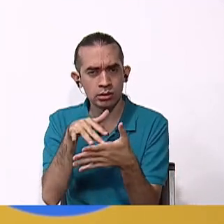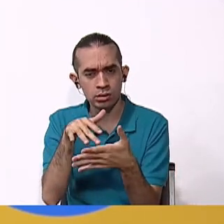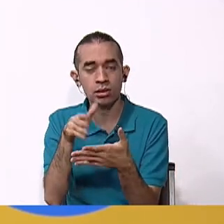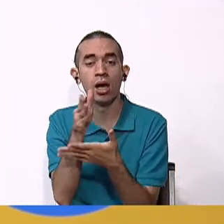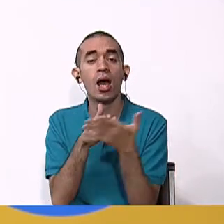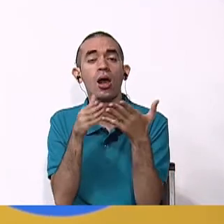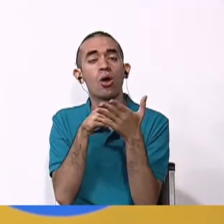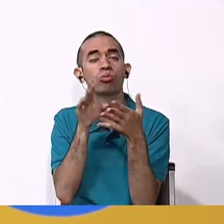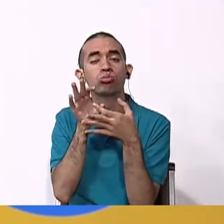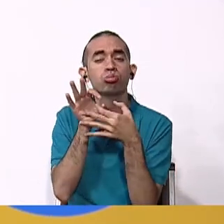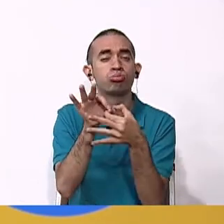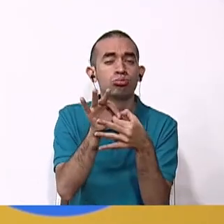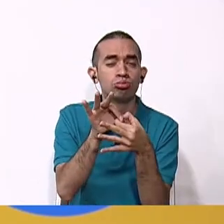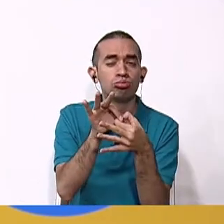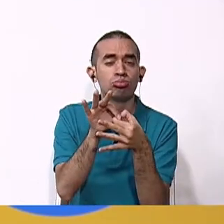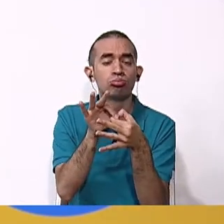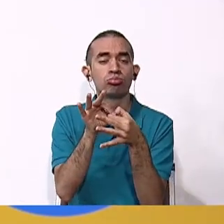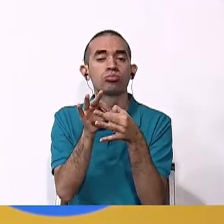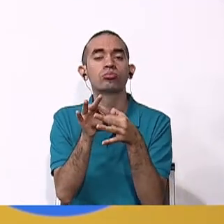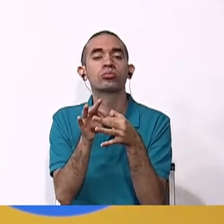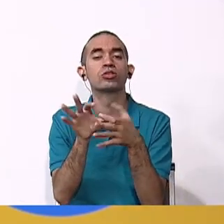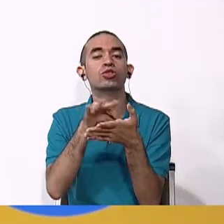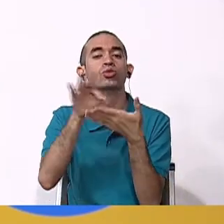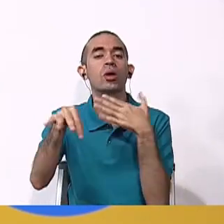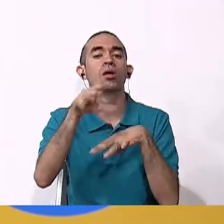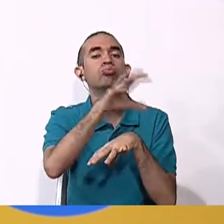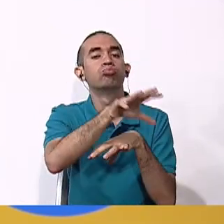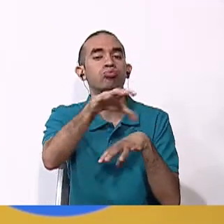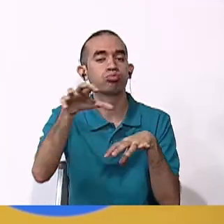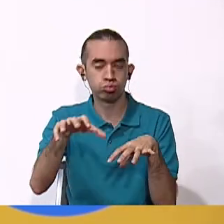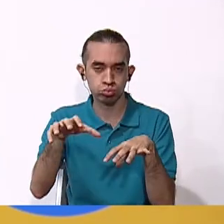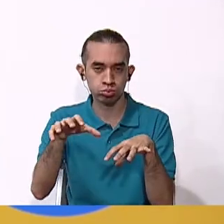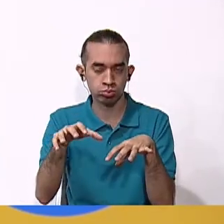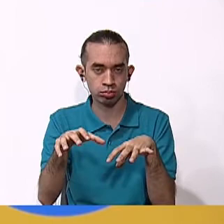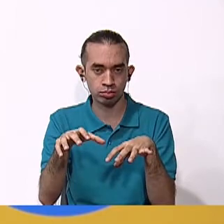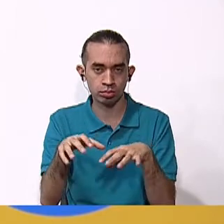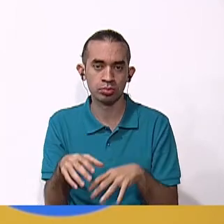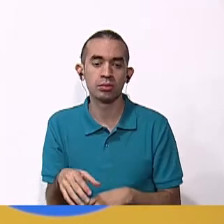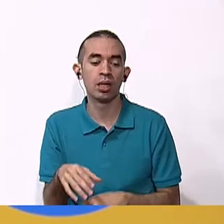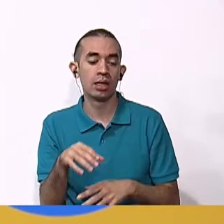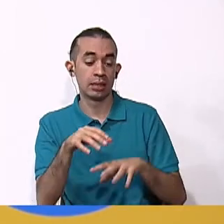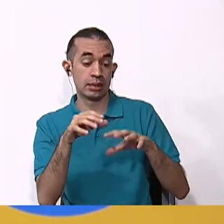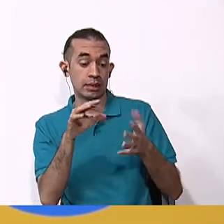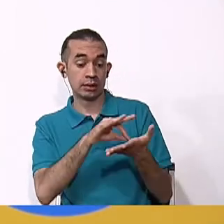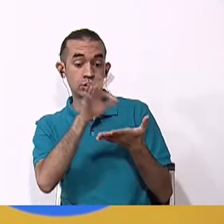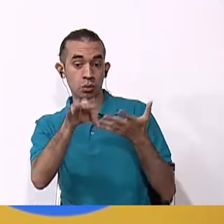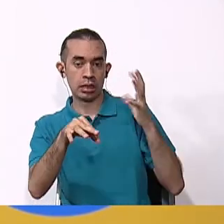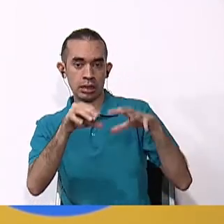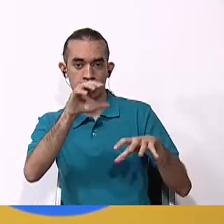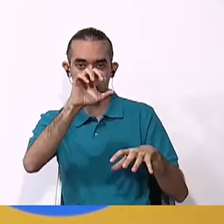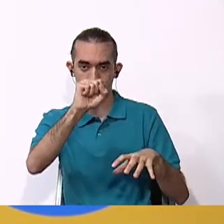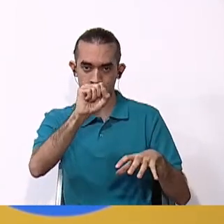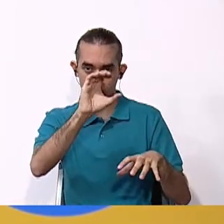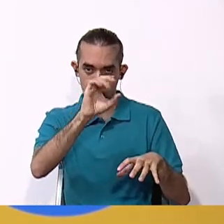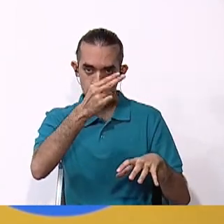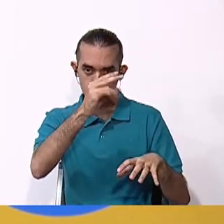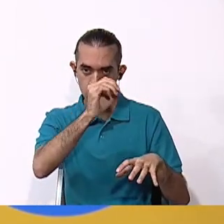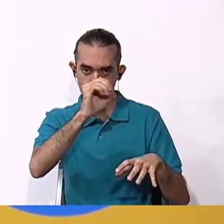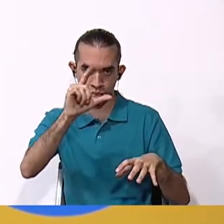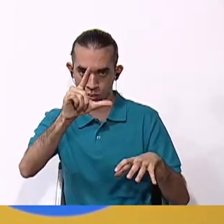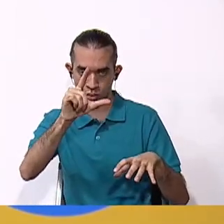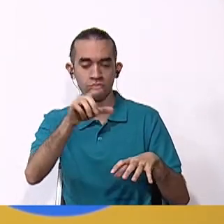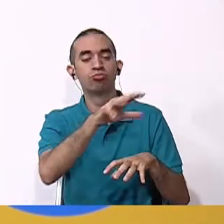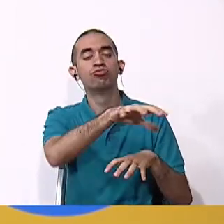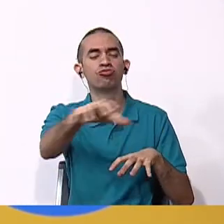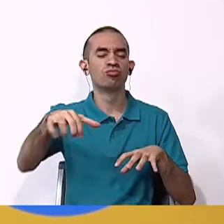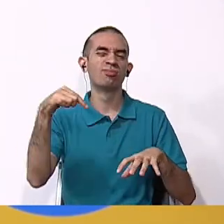something related with places at school. Vamos a ver algo muy relacionado con los